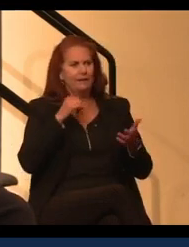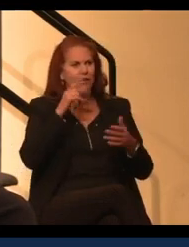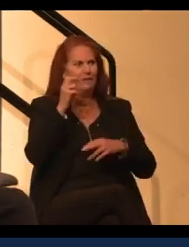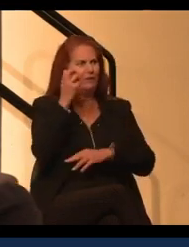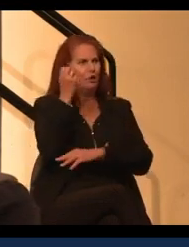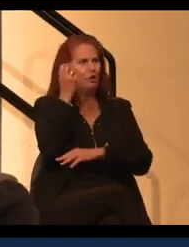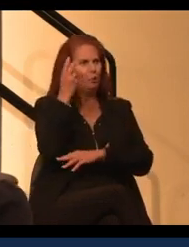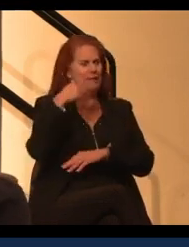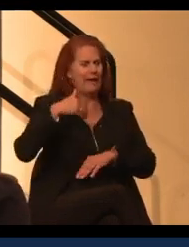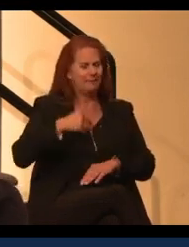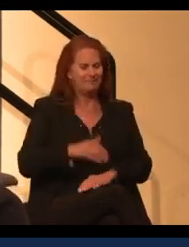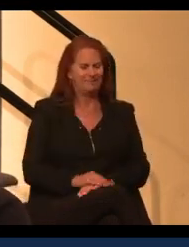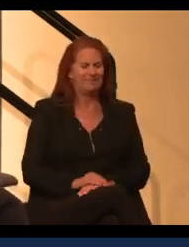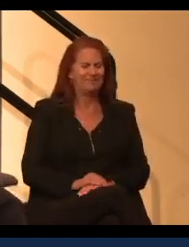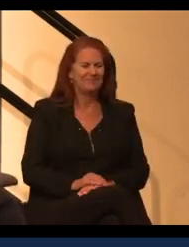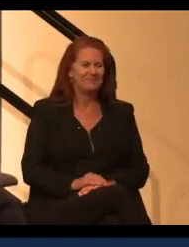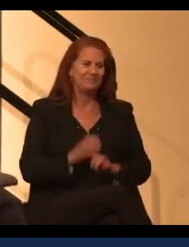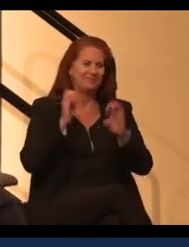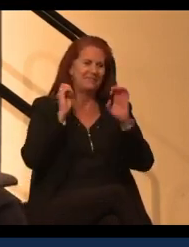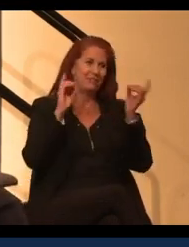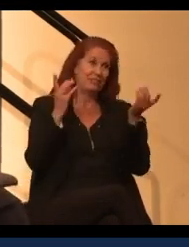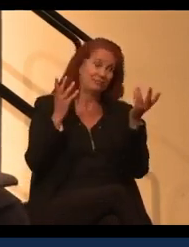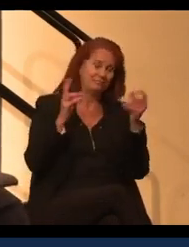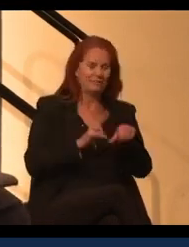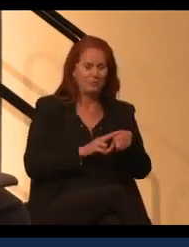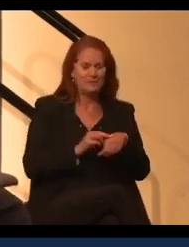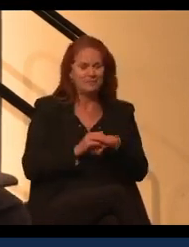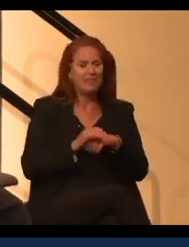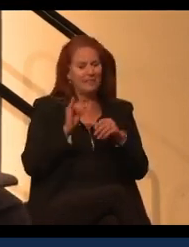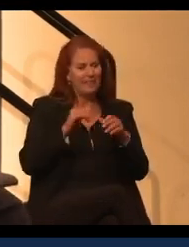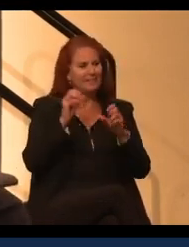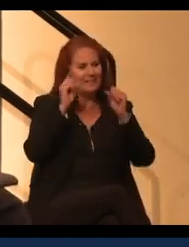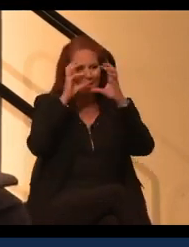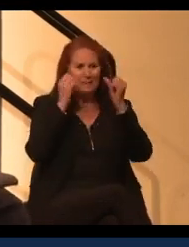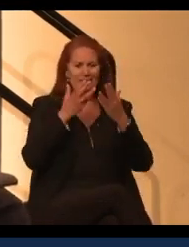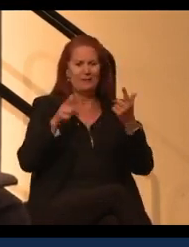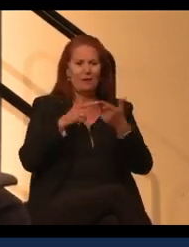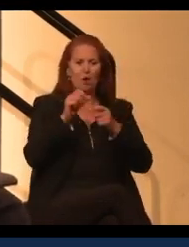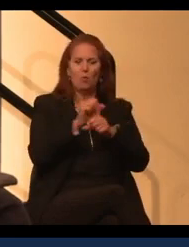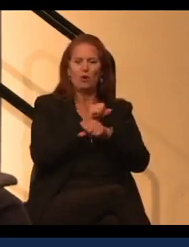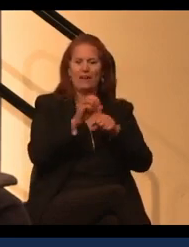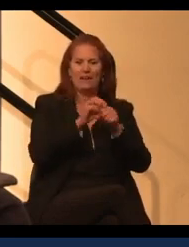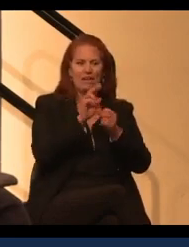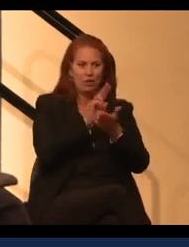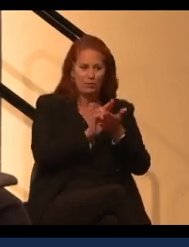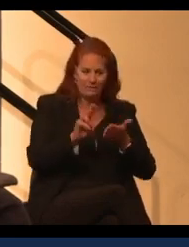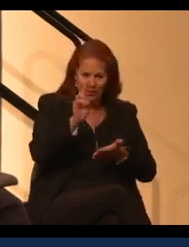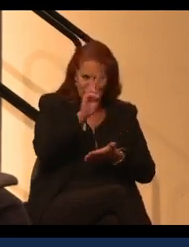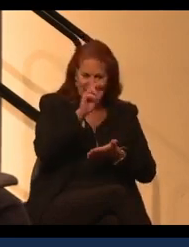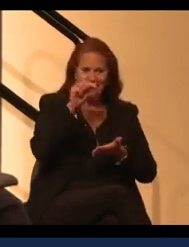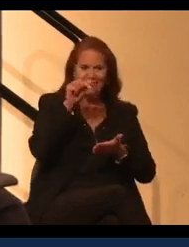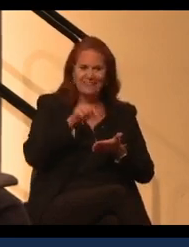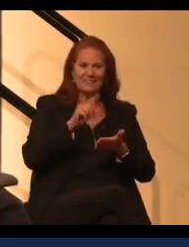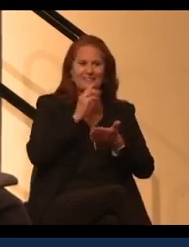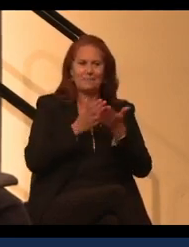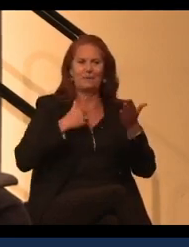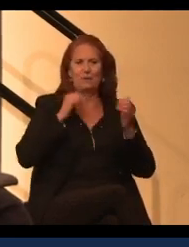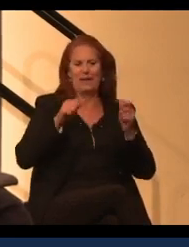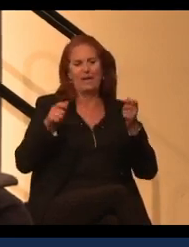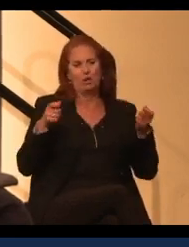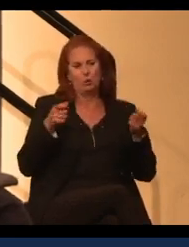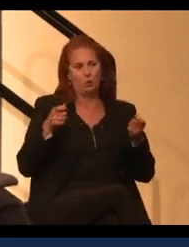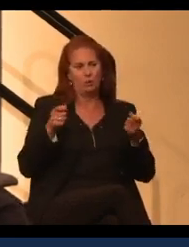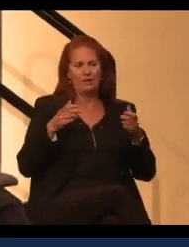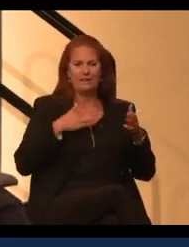yet. Education, of course. I mean, that's the amazing thing about working in a university, is this is actually something we can do. This is